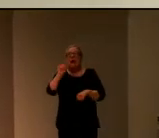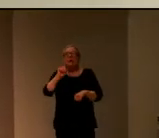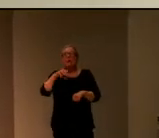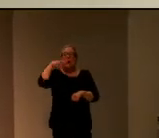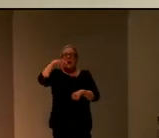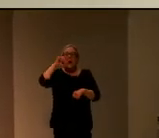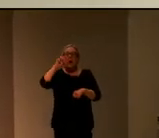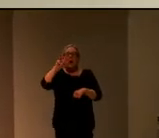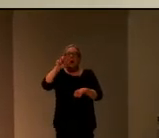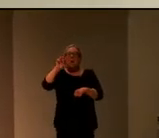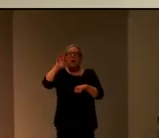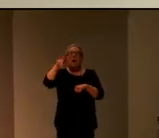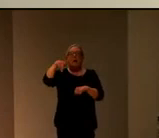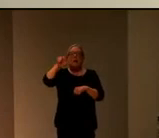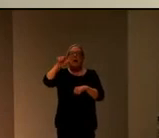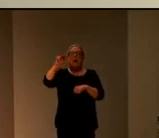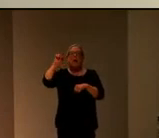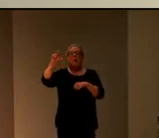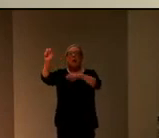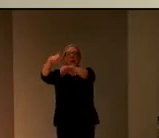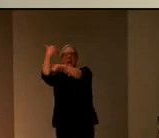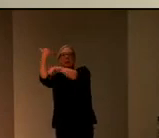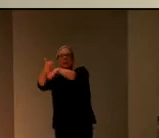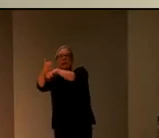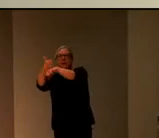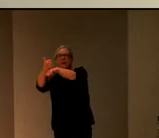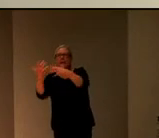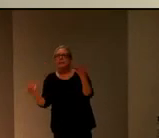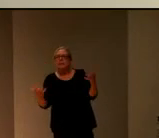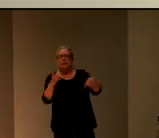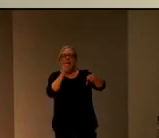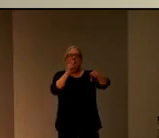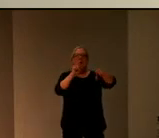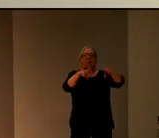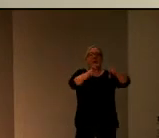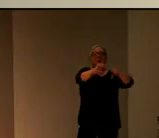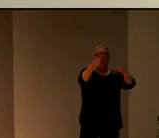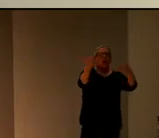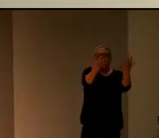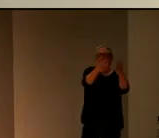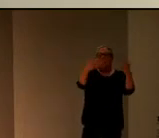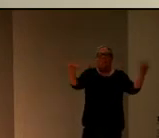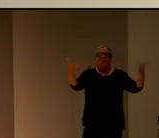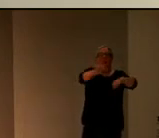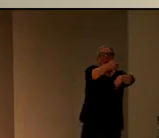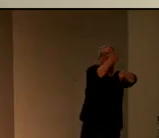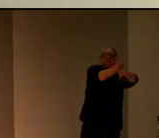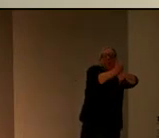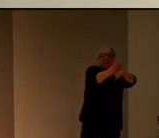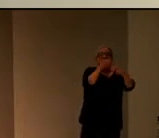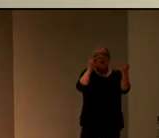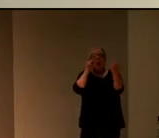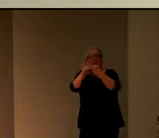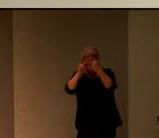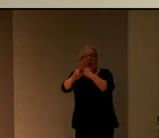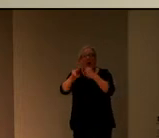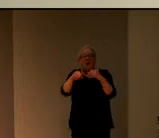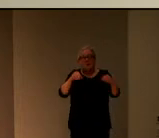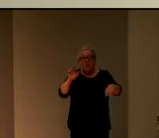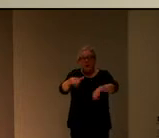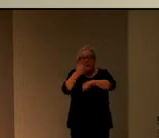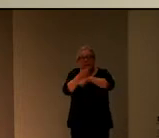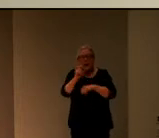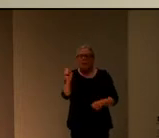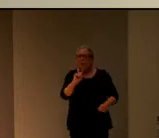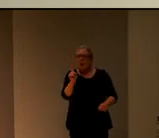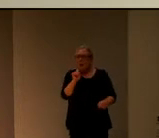where polluting industry is positioned in regards to a neighborhood, where a highway is placed. But that same policy can also